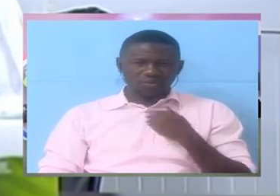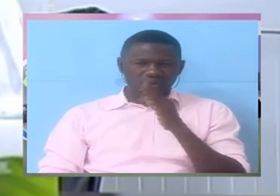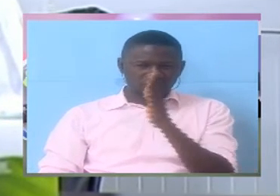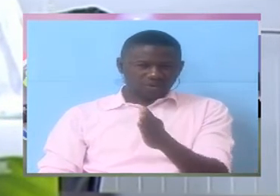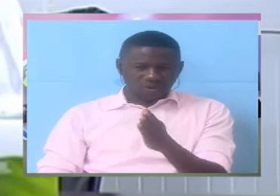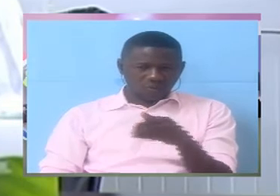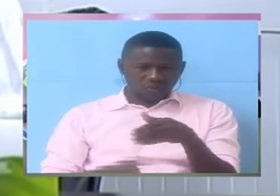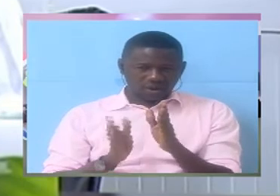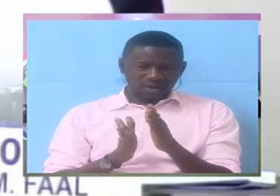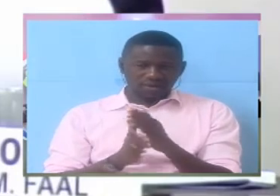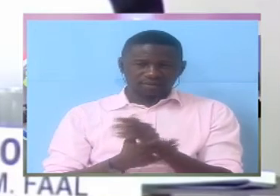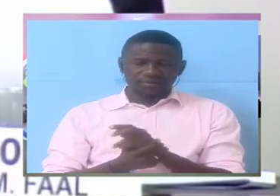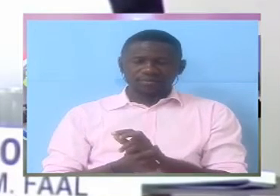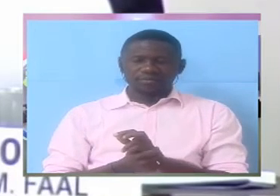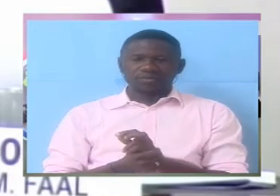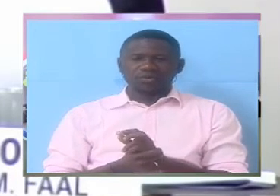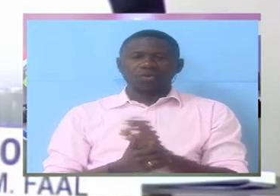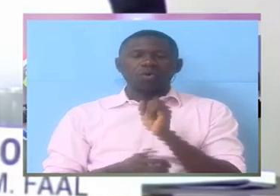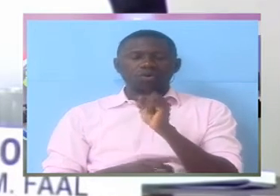Okay, let me ask